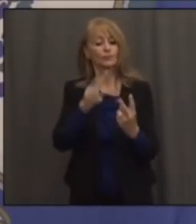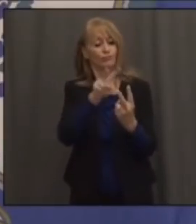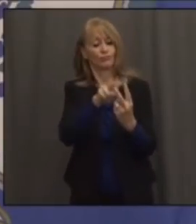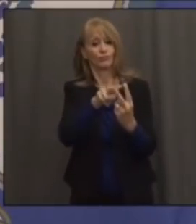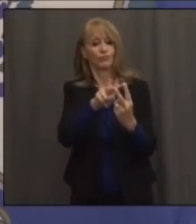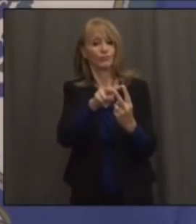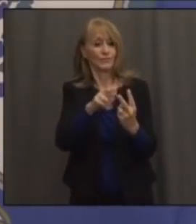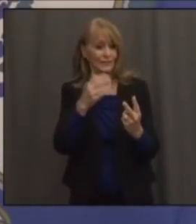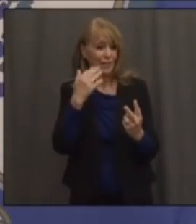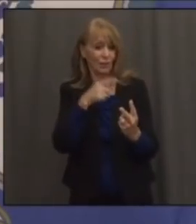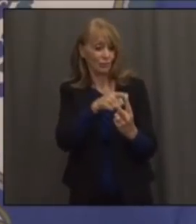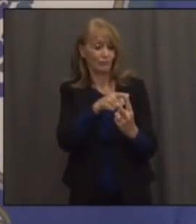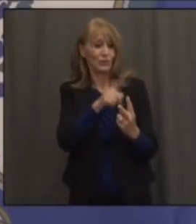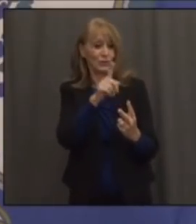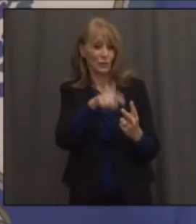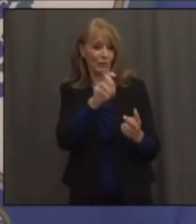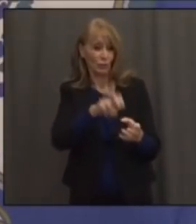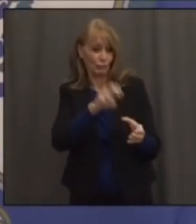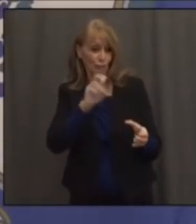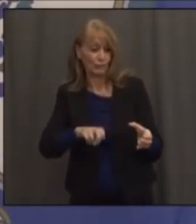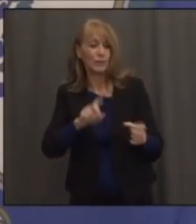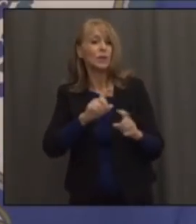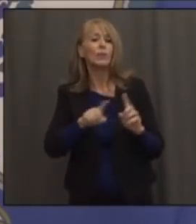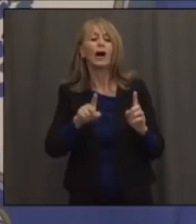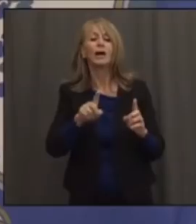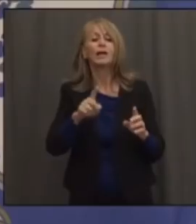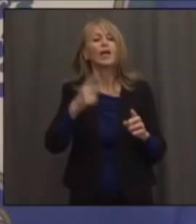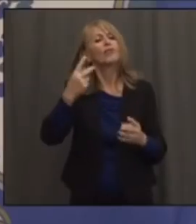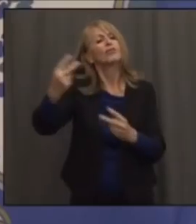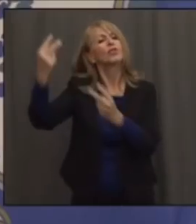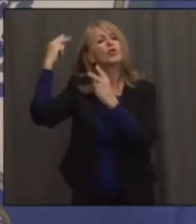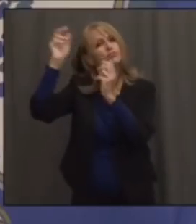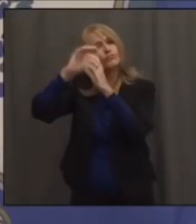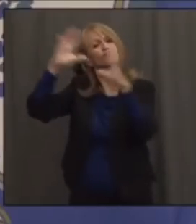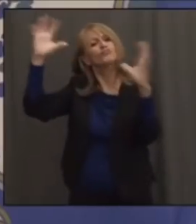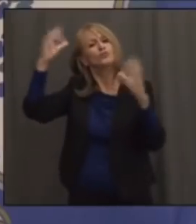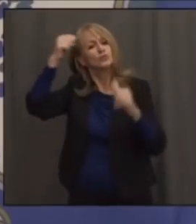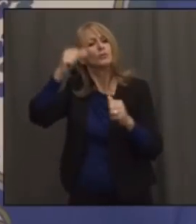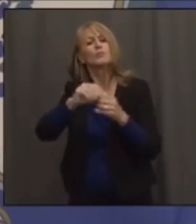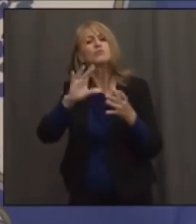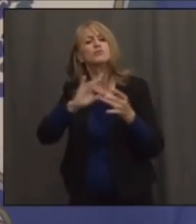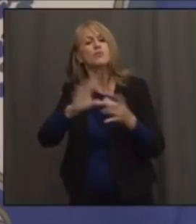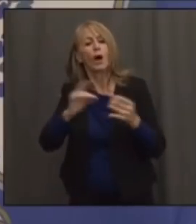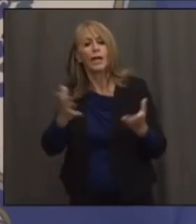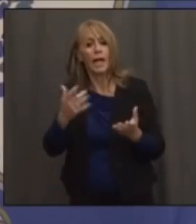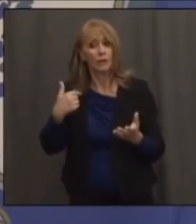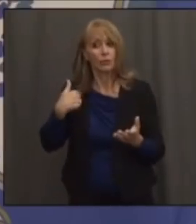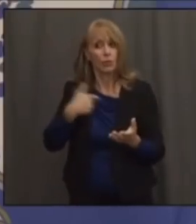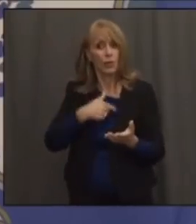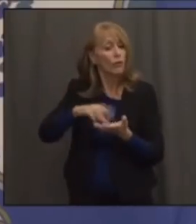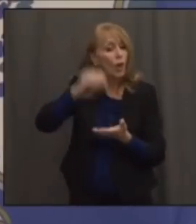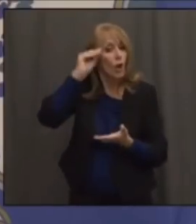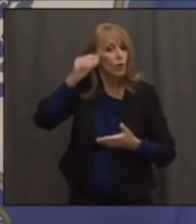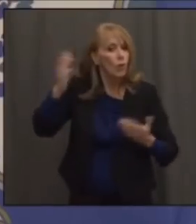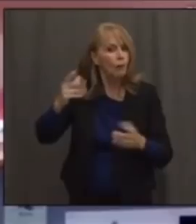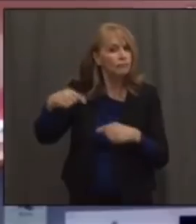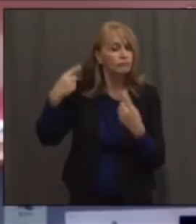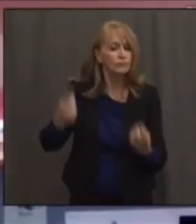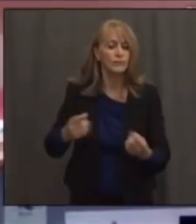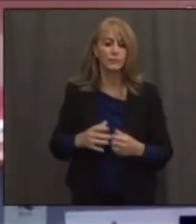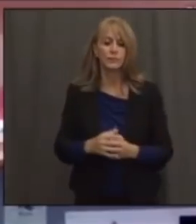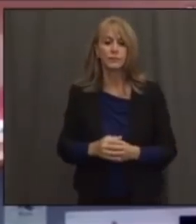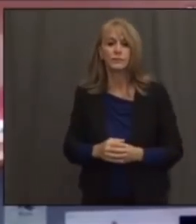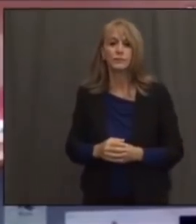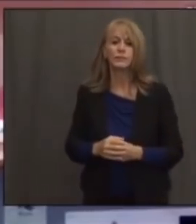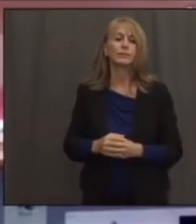can't stay for too long, so why don't you kick things off? What do you remember about those times, and what could we learn from it? I think